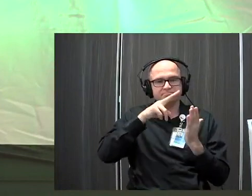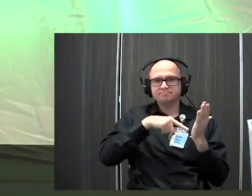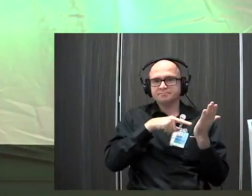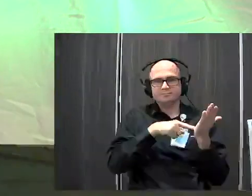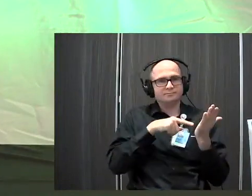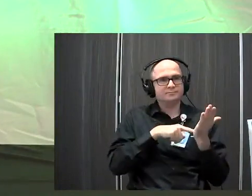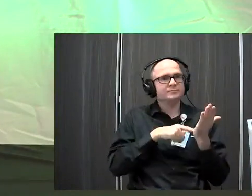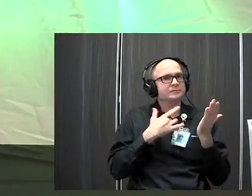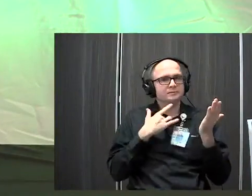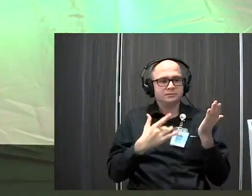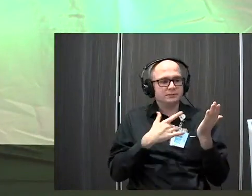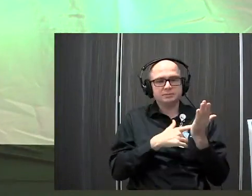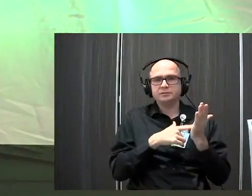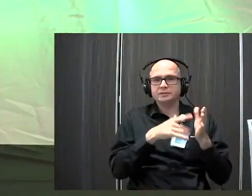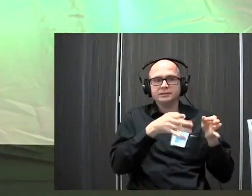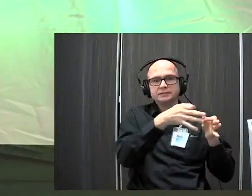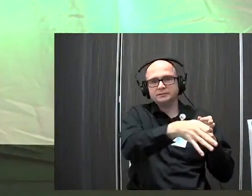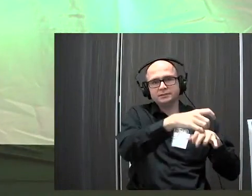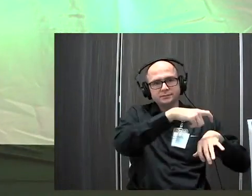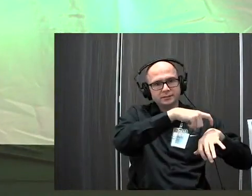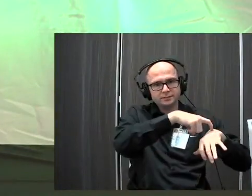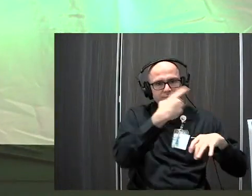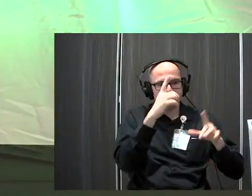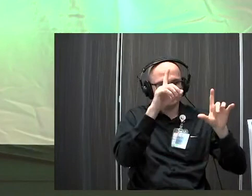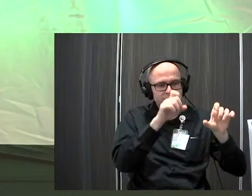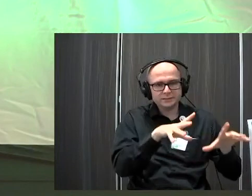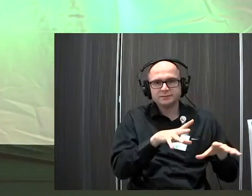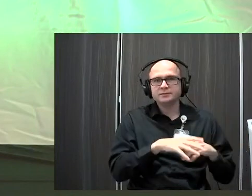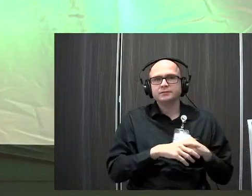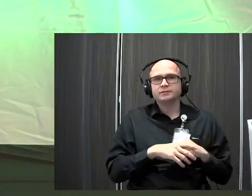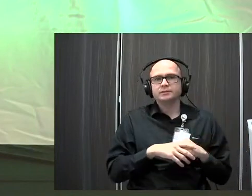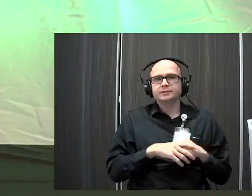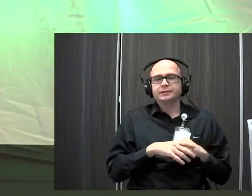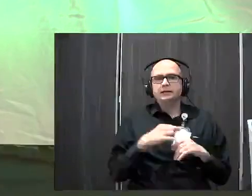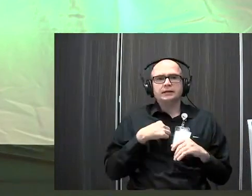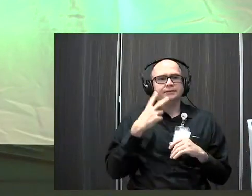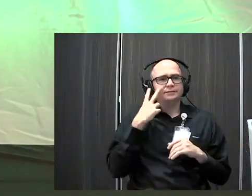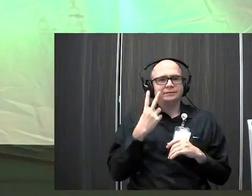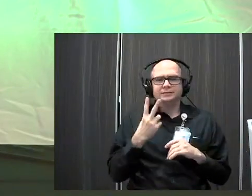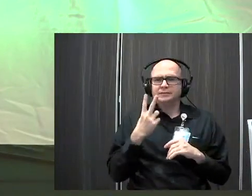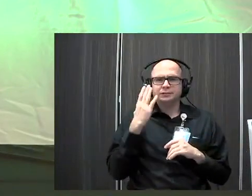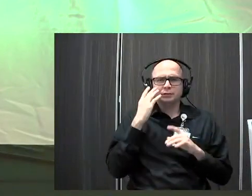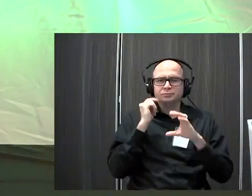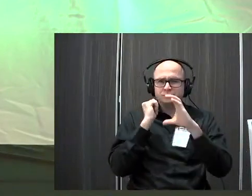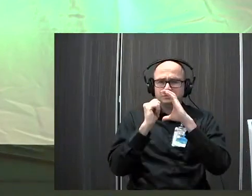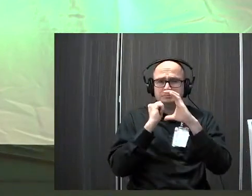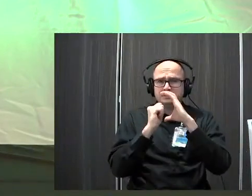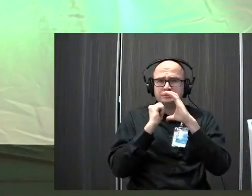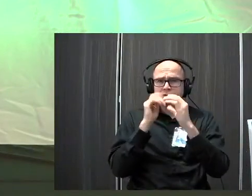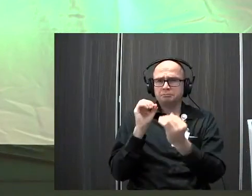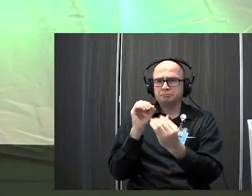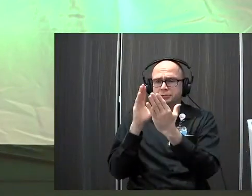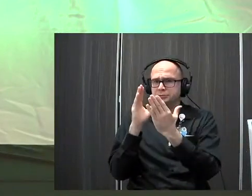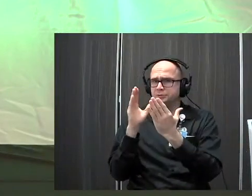is typically extended testing time. I don't know, I haven't looked in depth enough to see about like a total communication